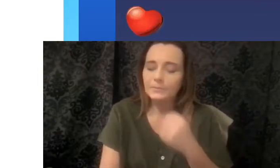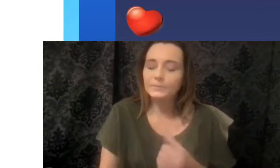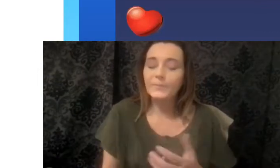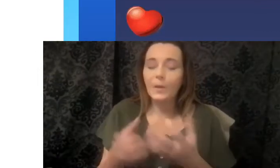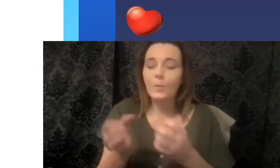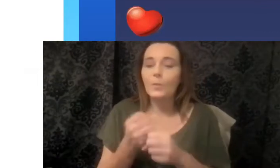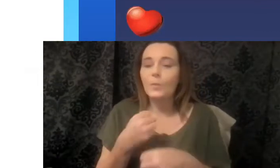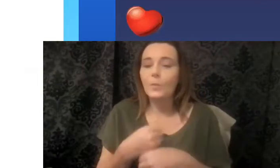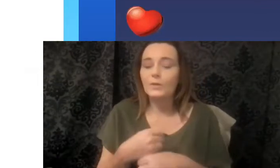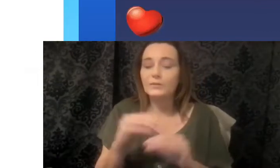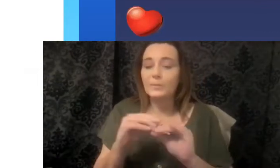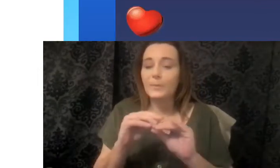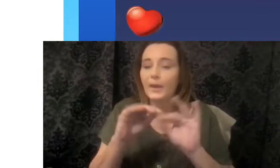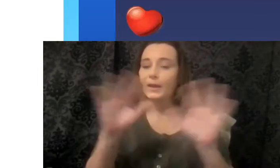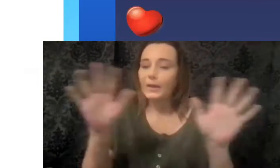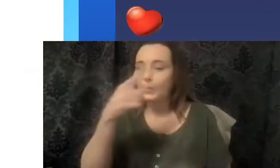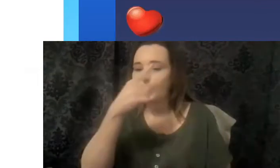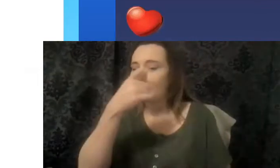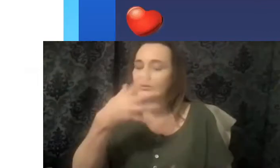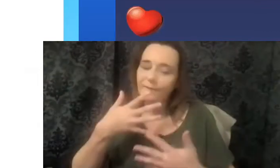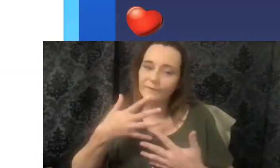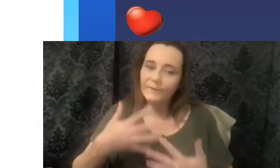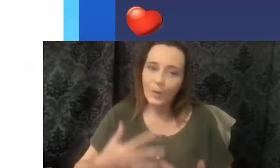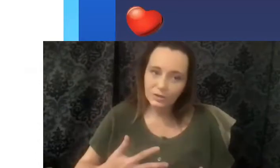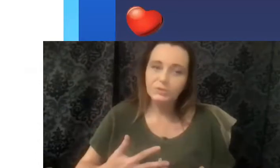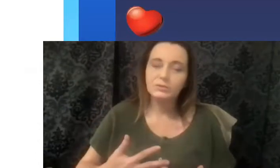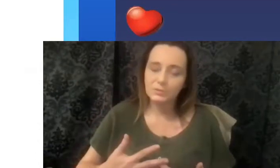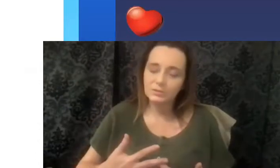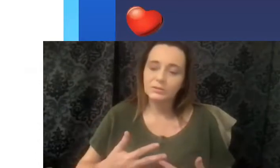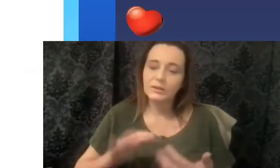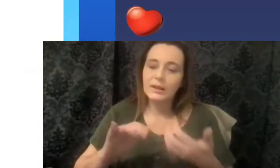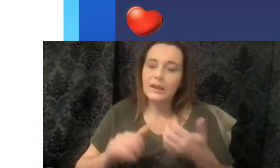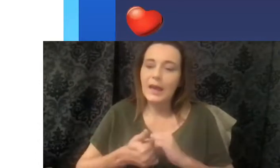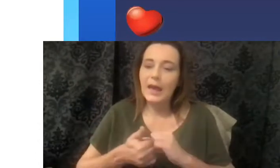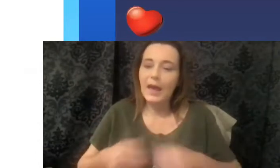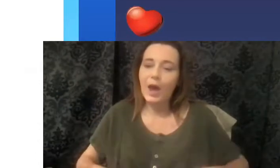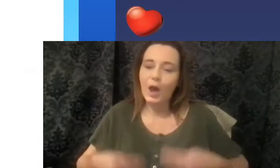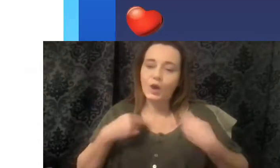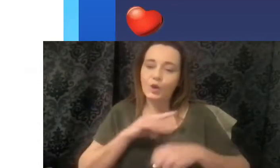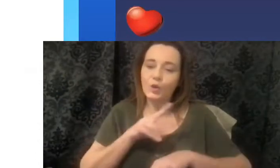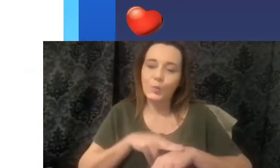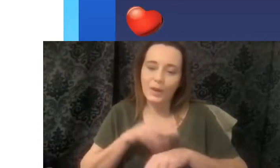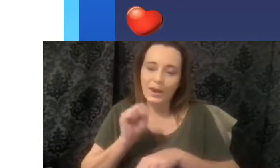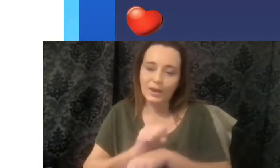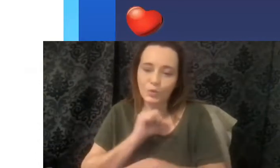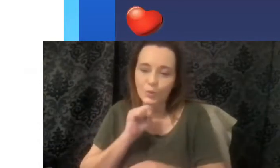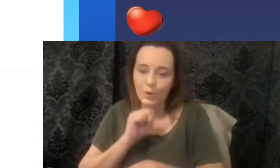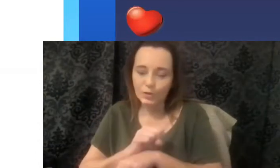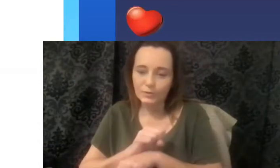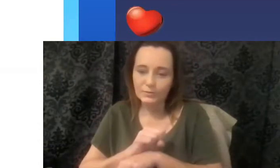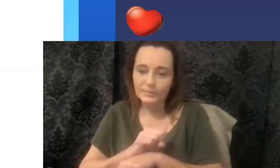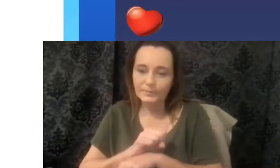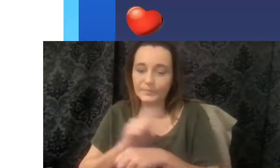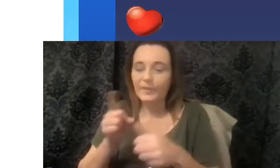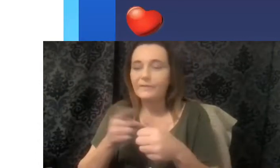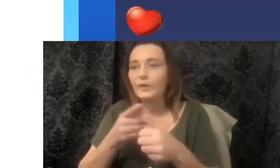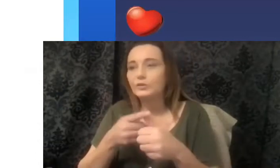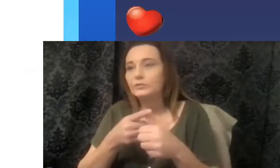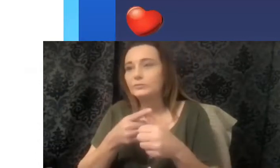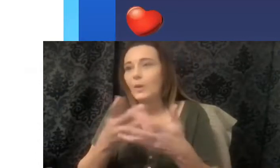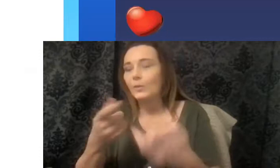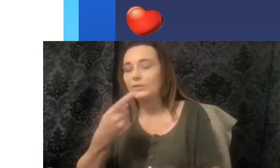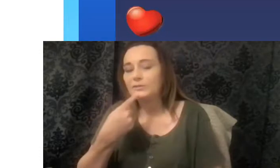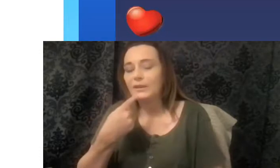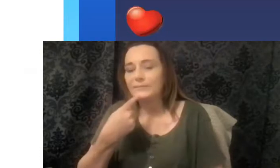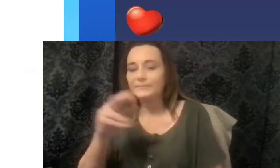because unfortunately, how human nature works is that, first of all, let me just say that as